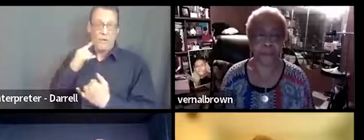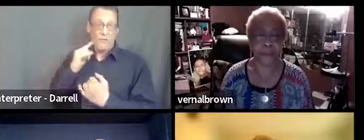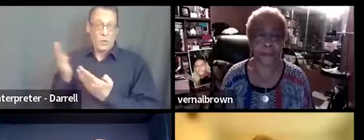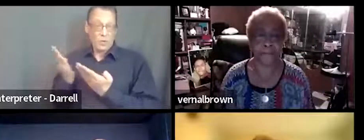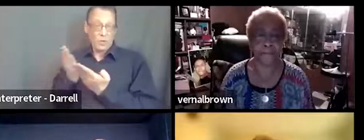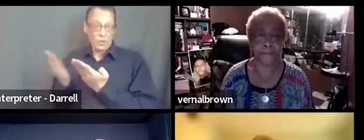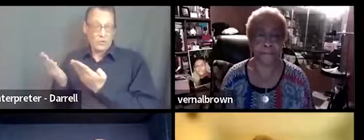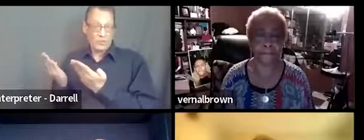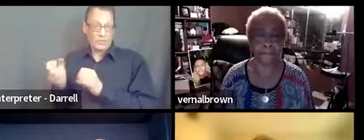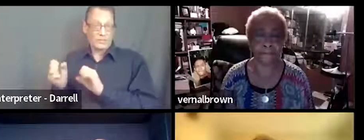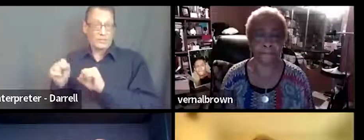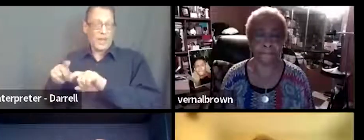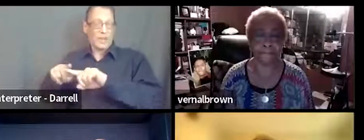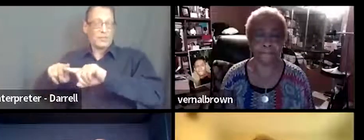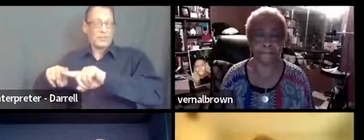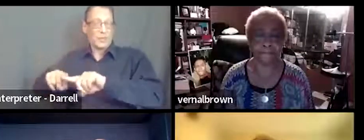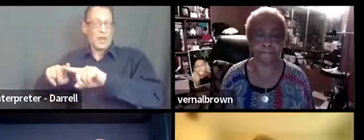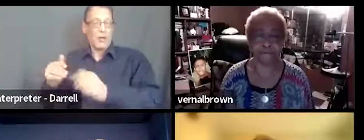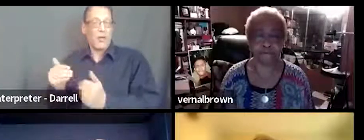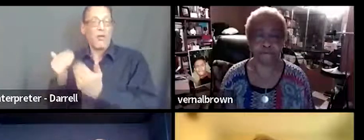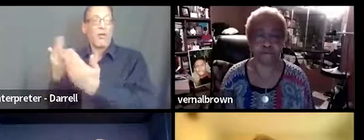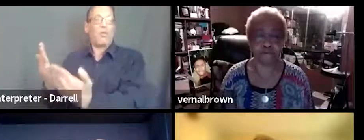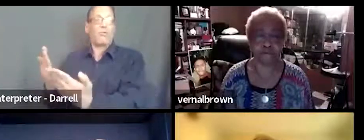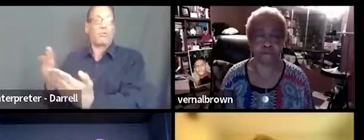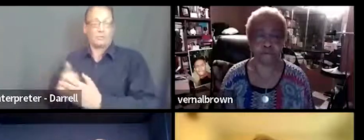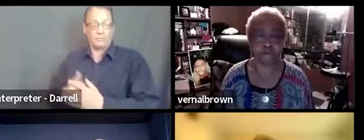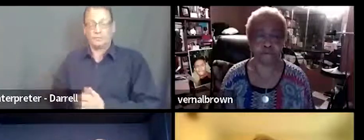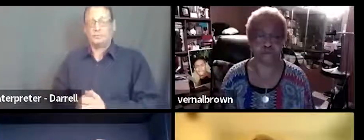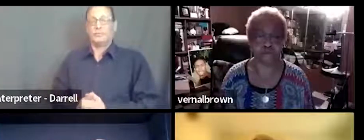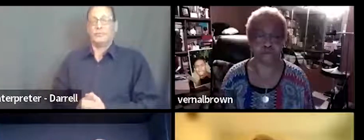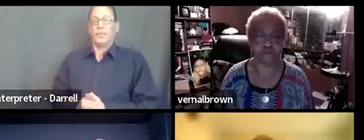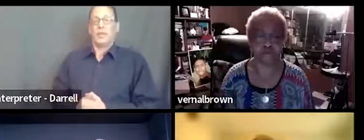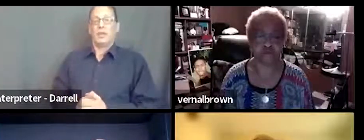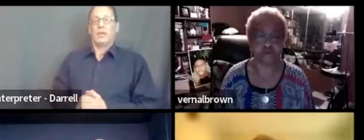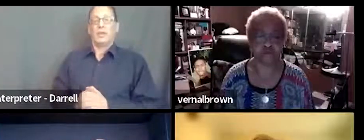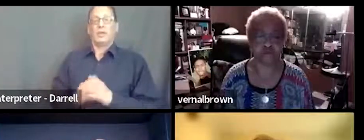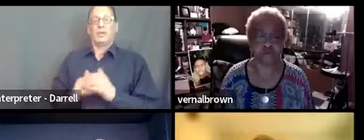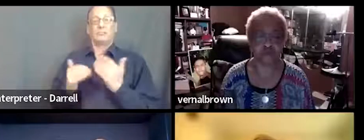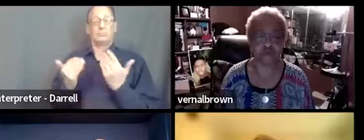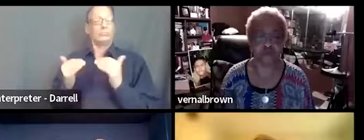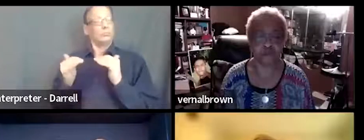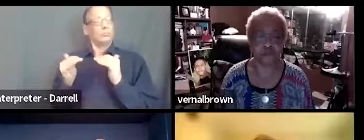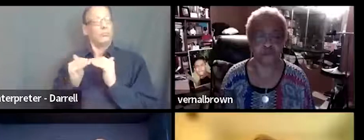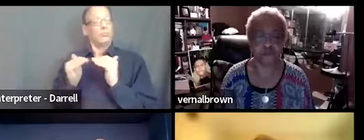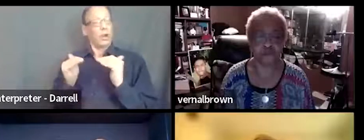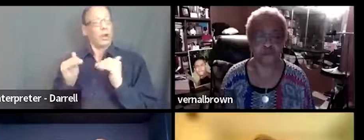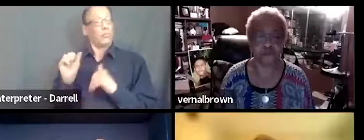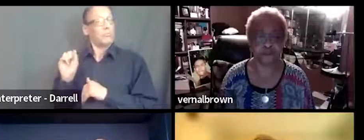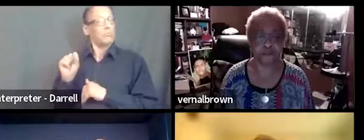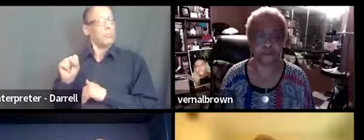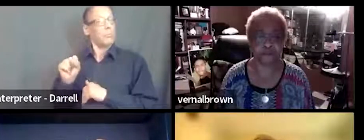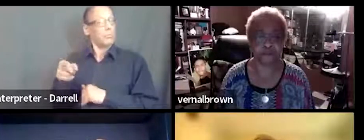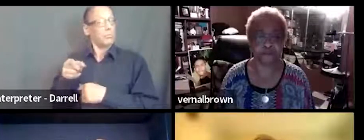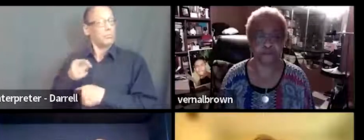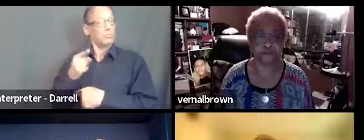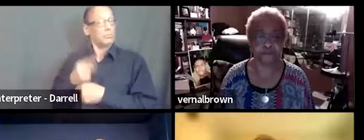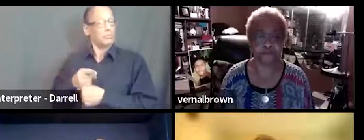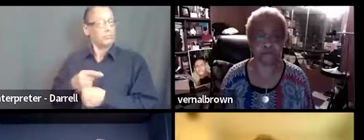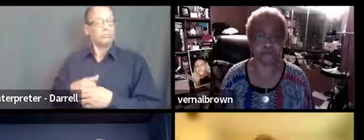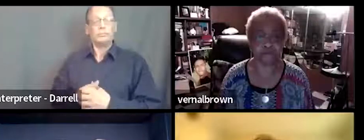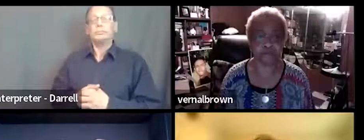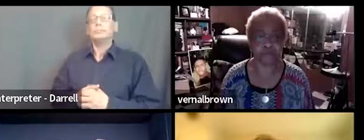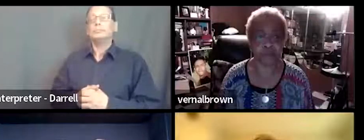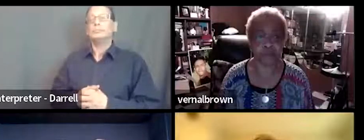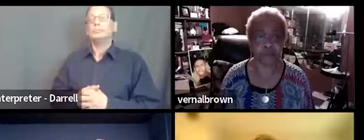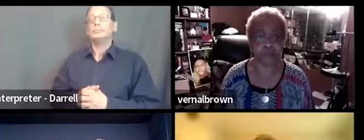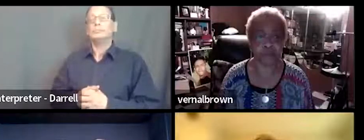reliably offer to the public. So it is a fair critique associated with the